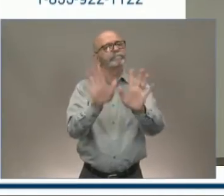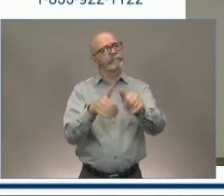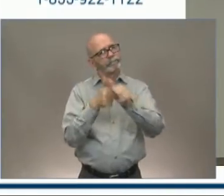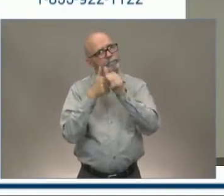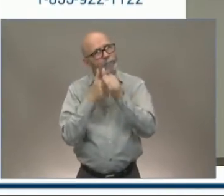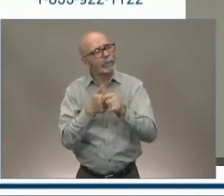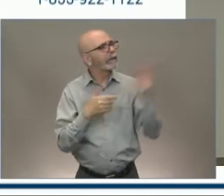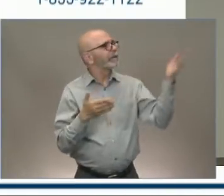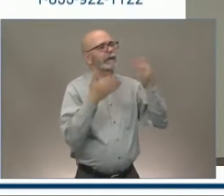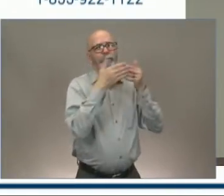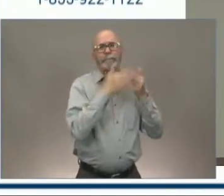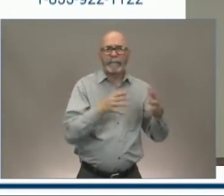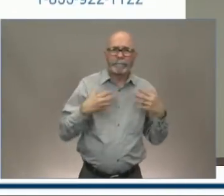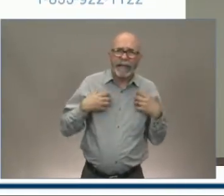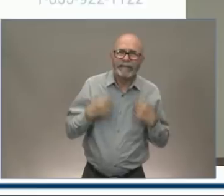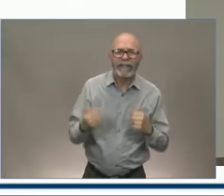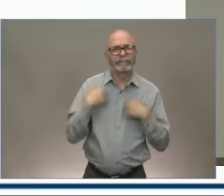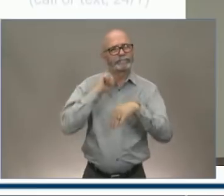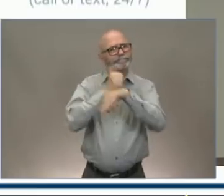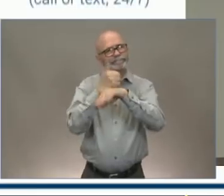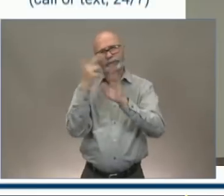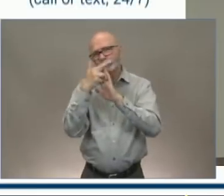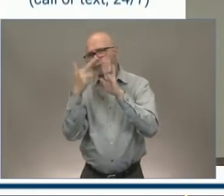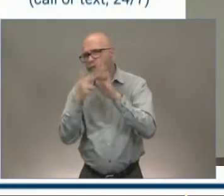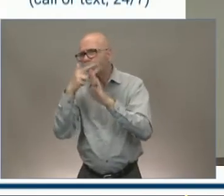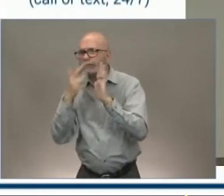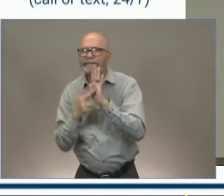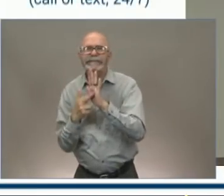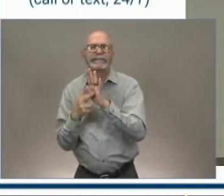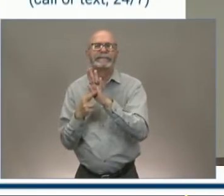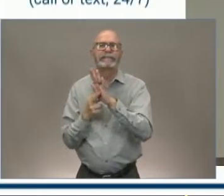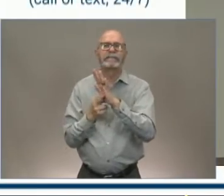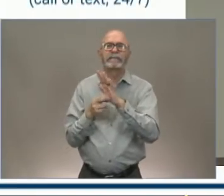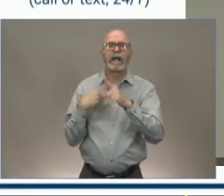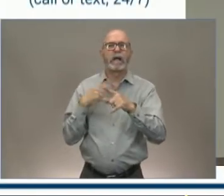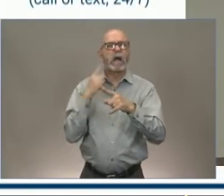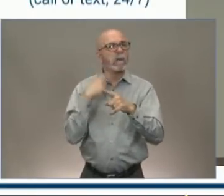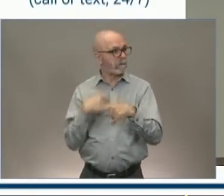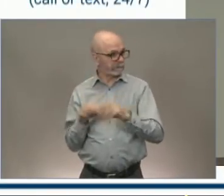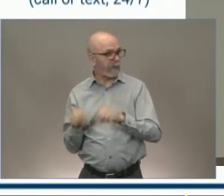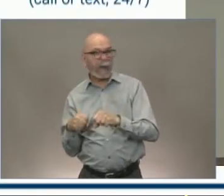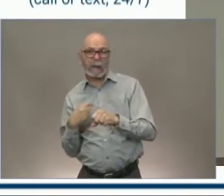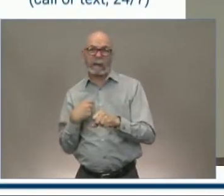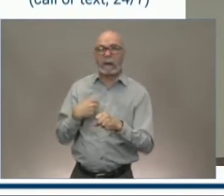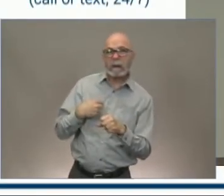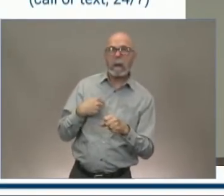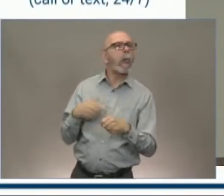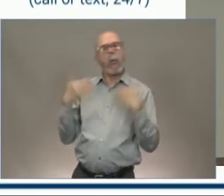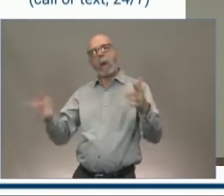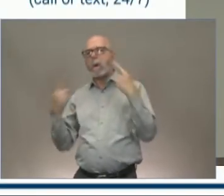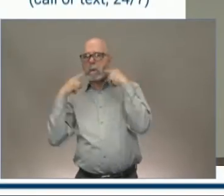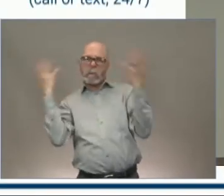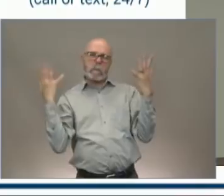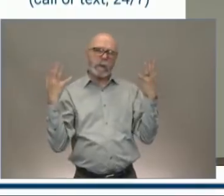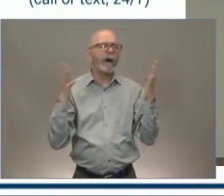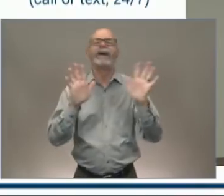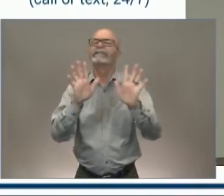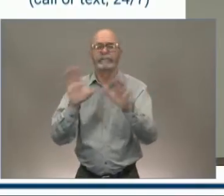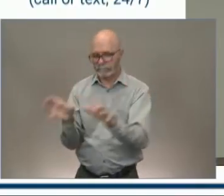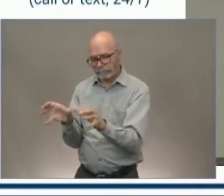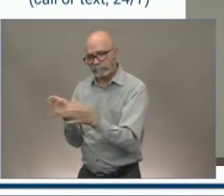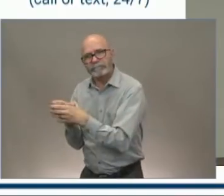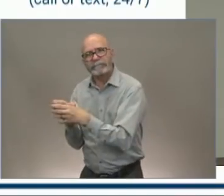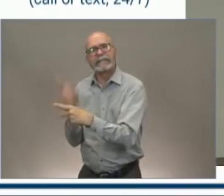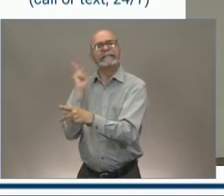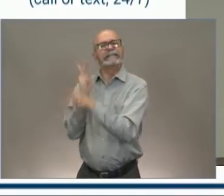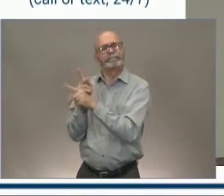restrictions. Just because you can do something doesn't mean you should. Continue to keep your social circles small and consistent